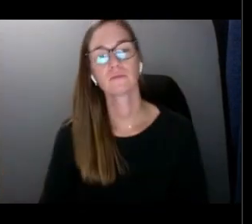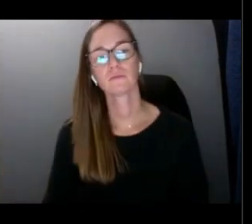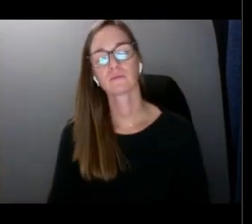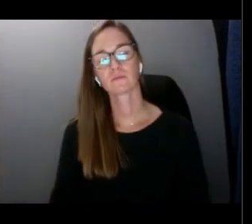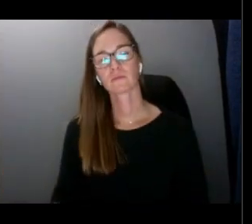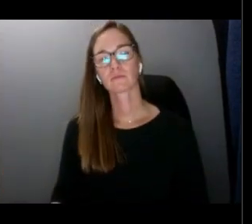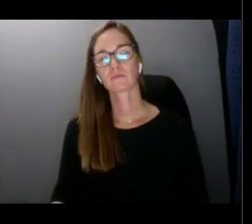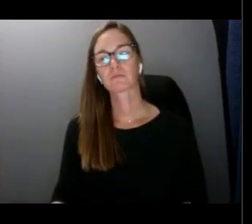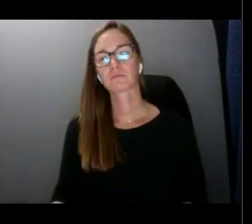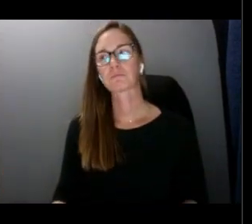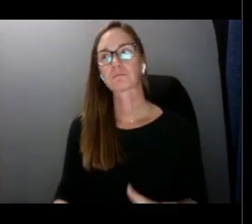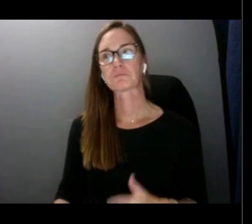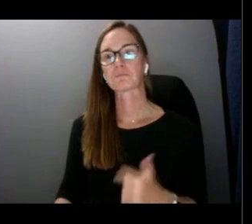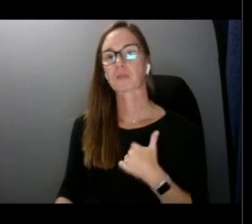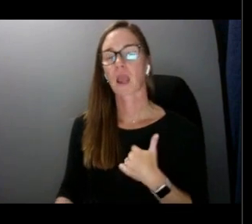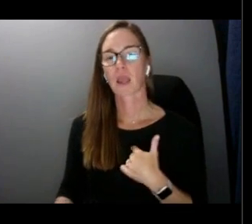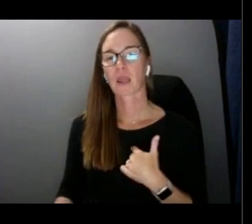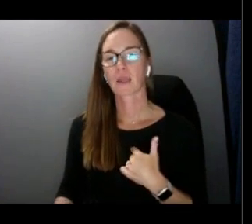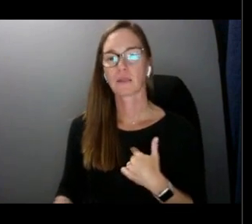I